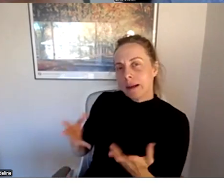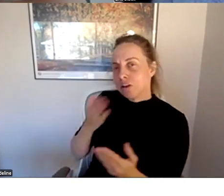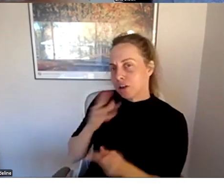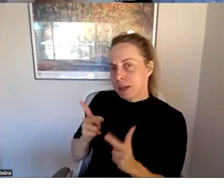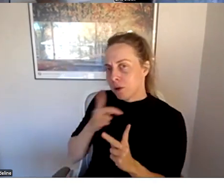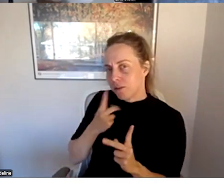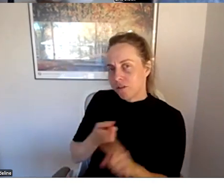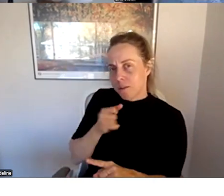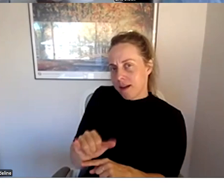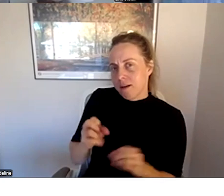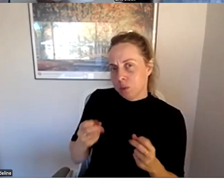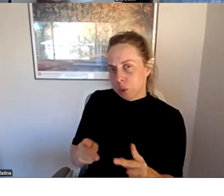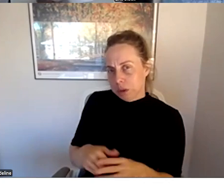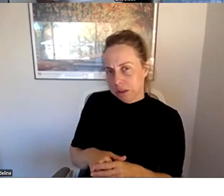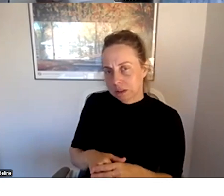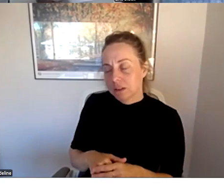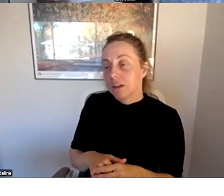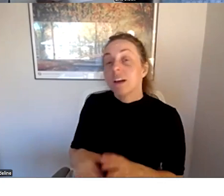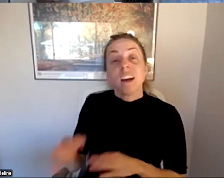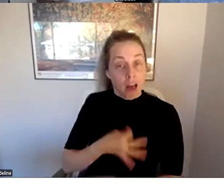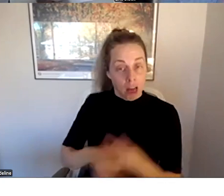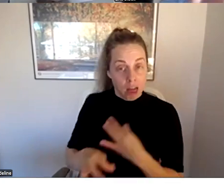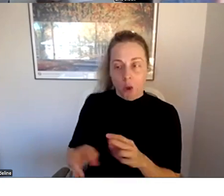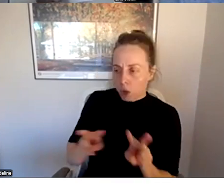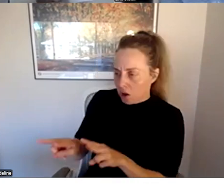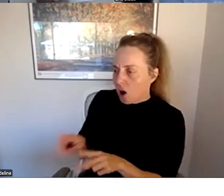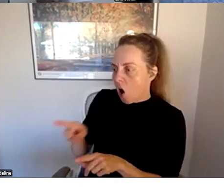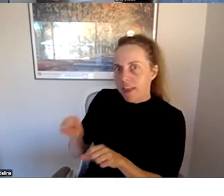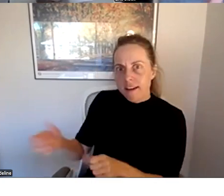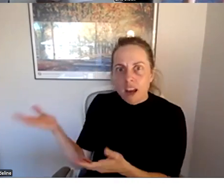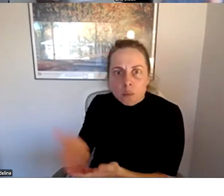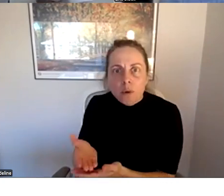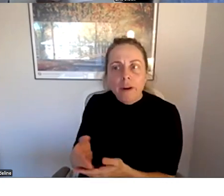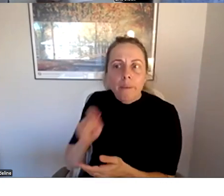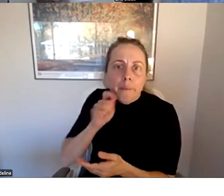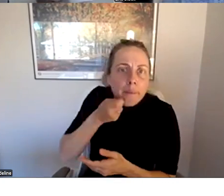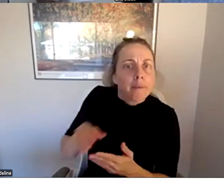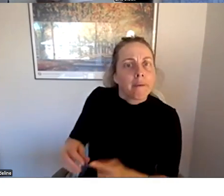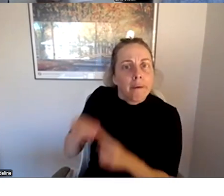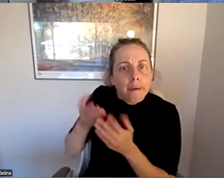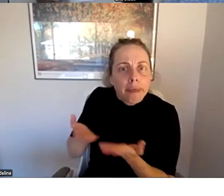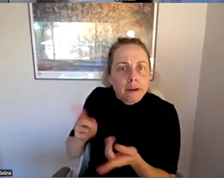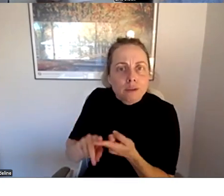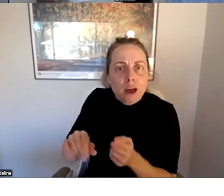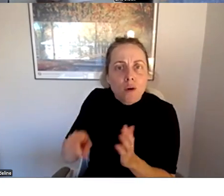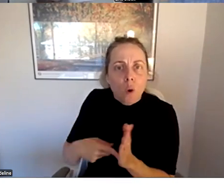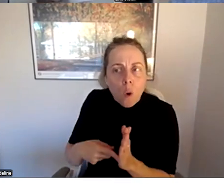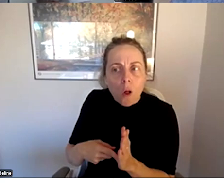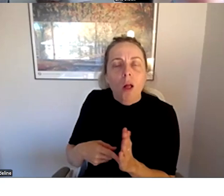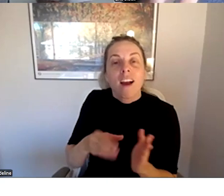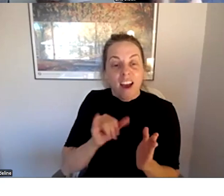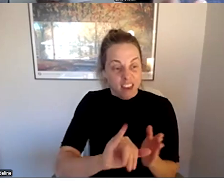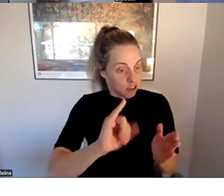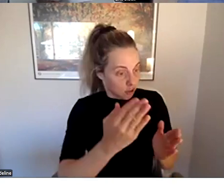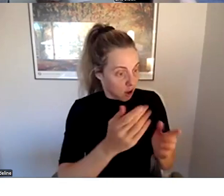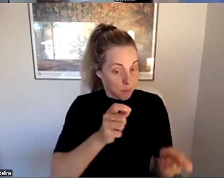what the individuals can uniquely bring to roles, I think you'll find that shifting people into roles and jobs can really create something new that